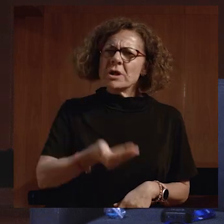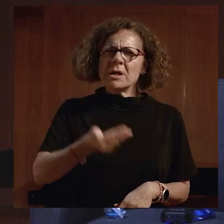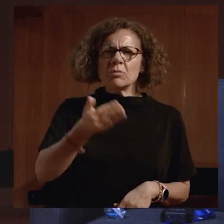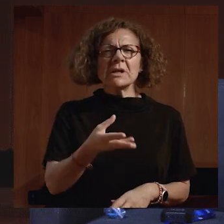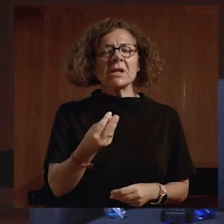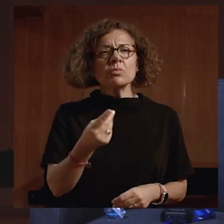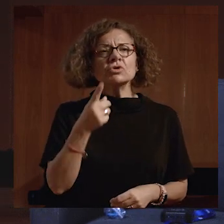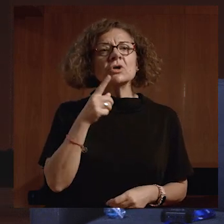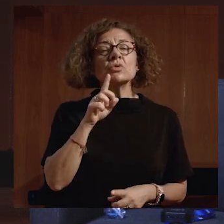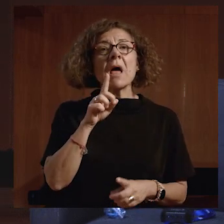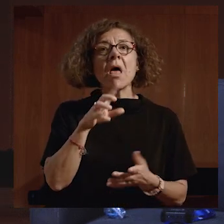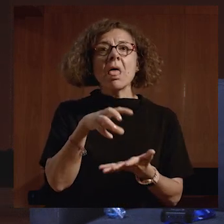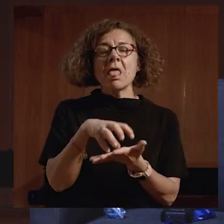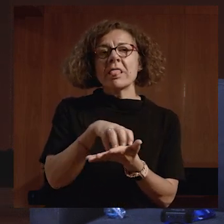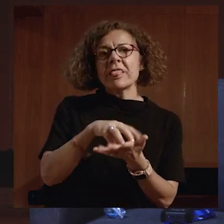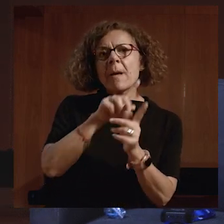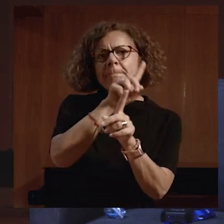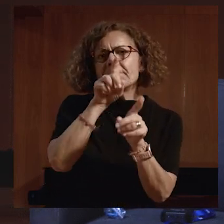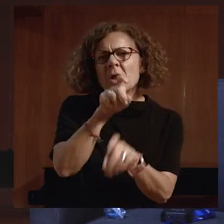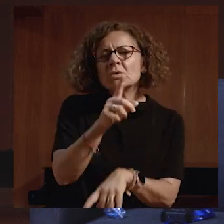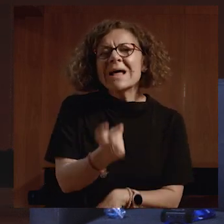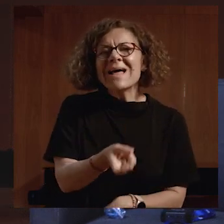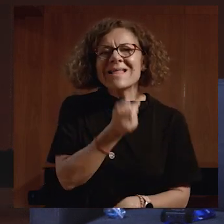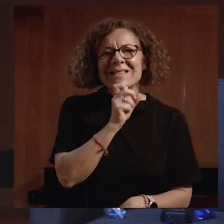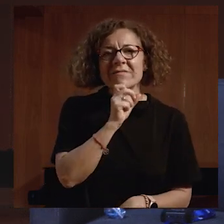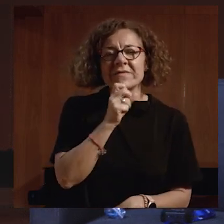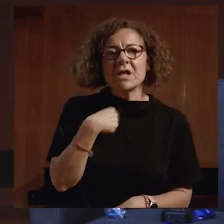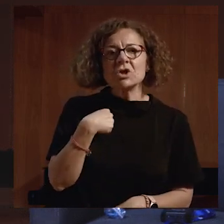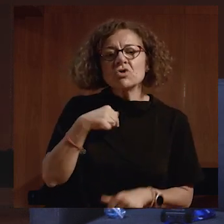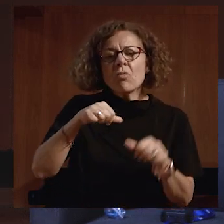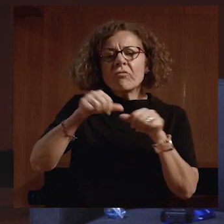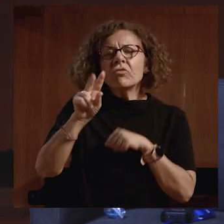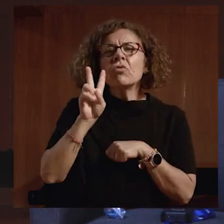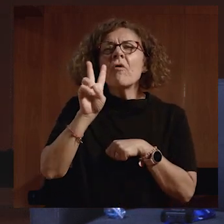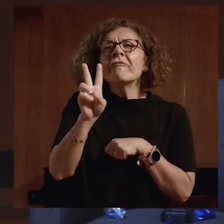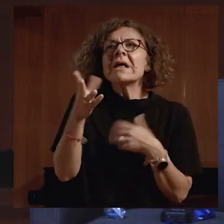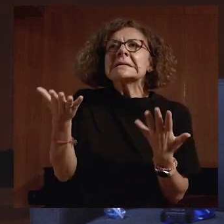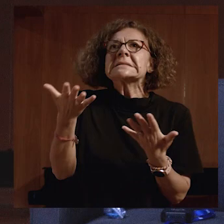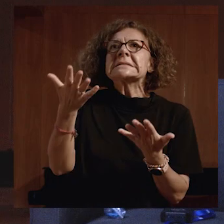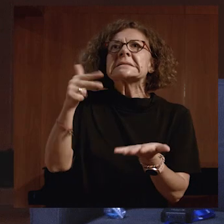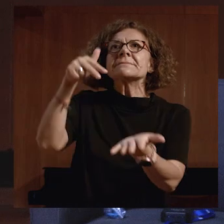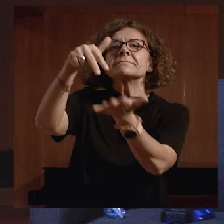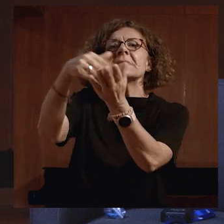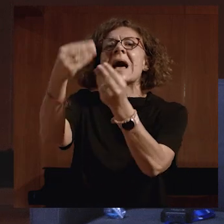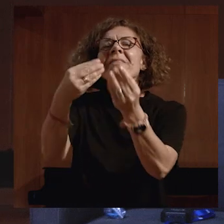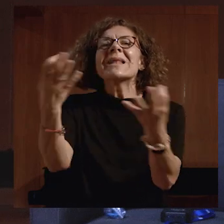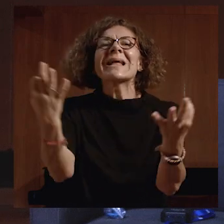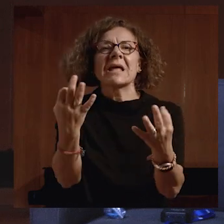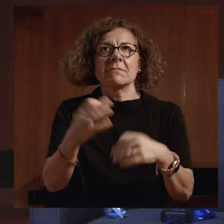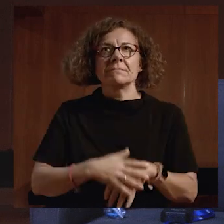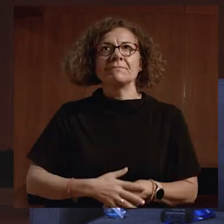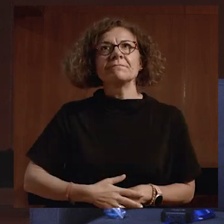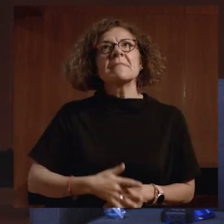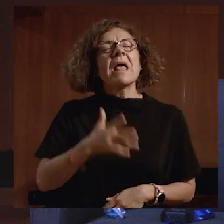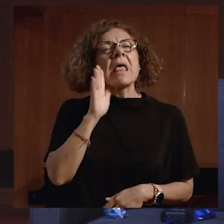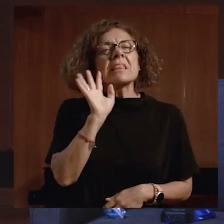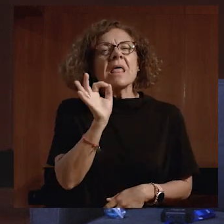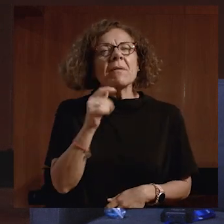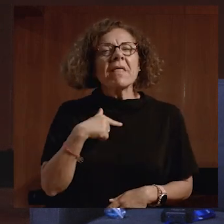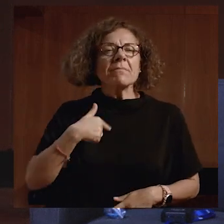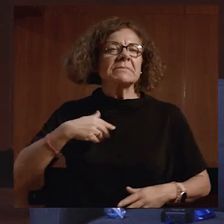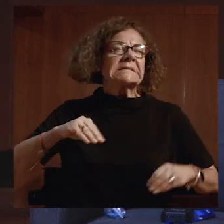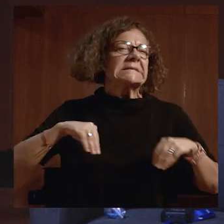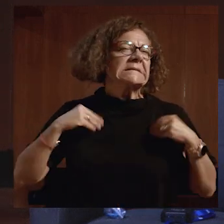see myself? What do I really enjoy and get pleasure from? And then the